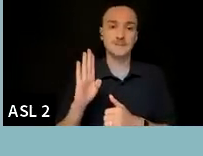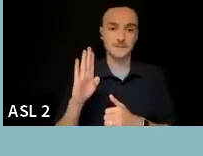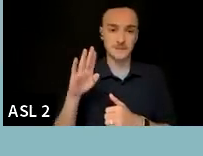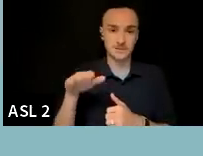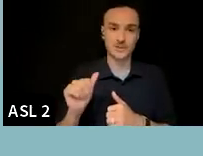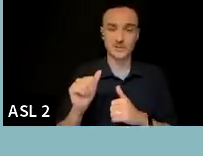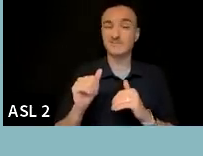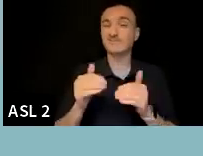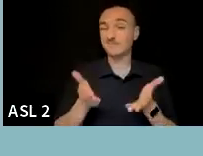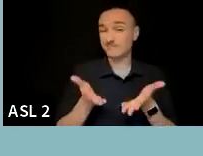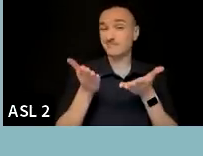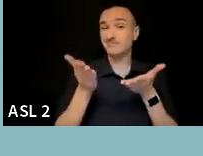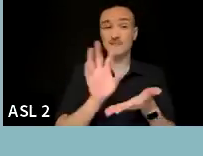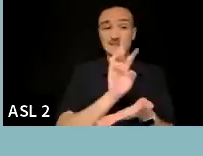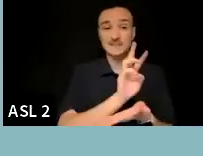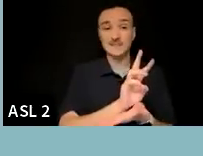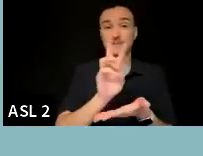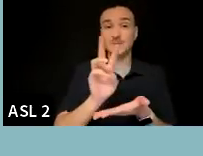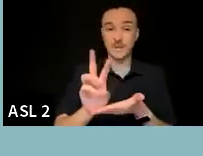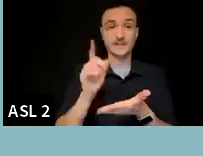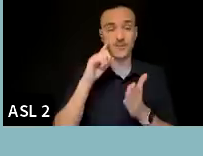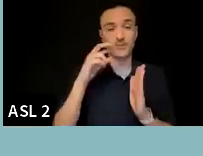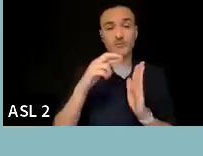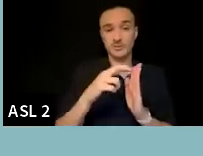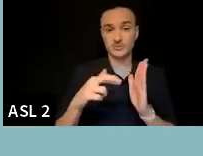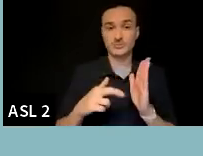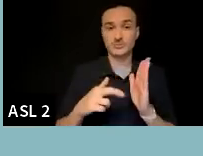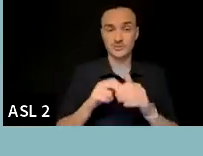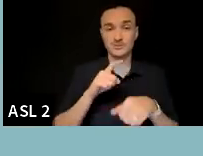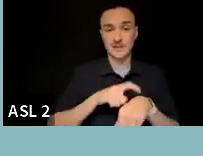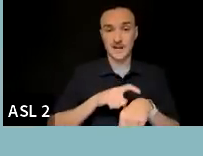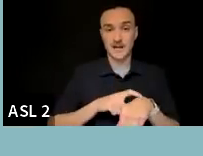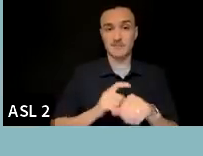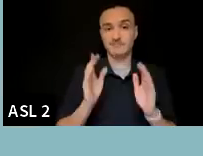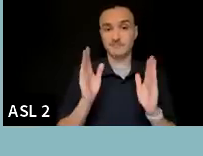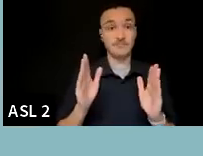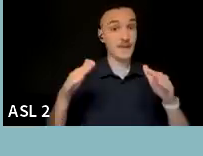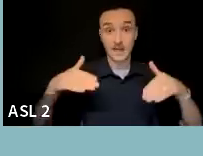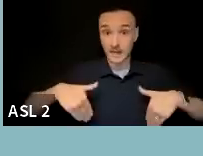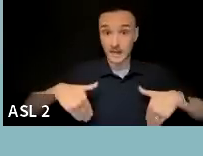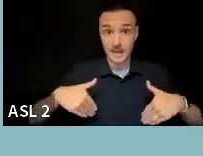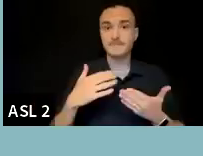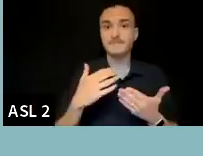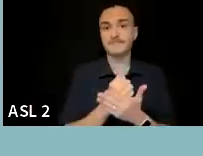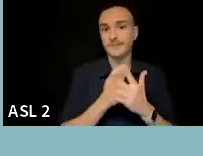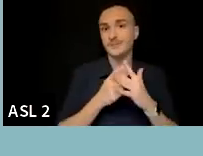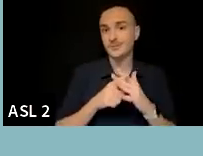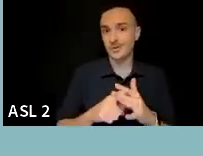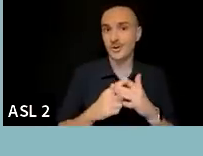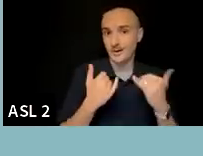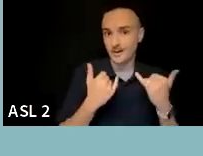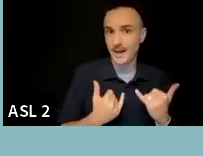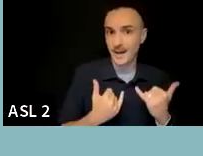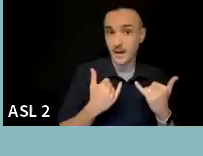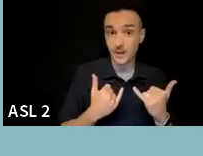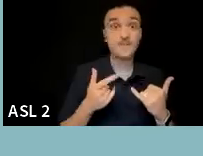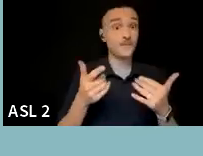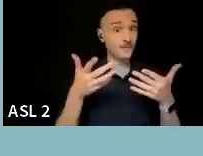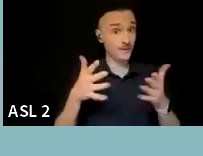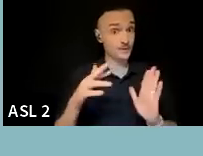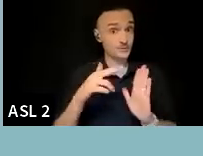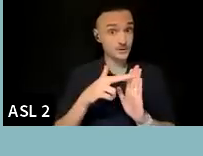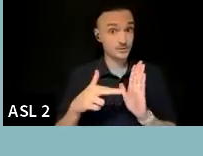all the needed registration. So if you aren't registered, you need to get started now. And if you are registered, make sure